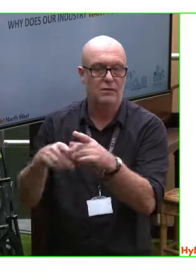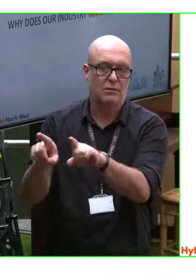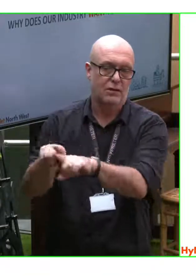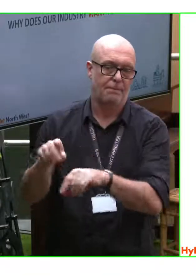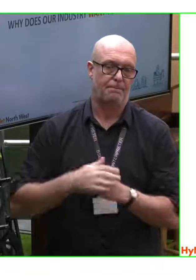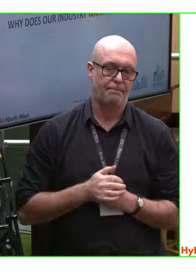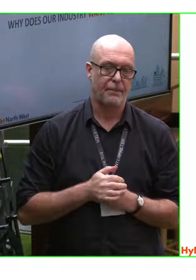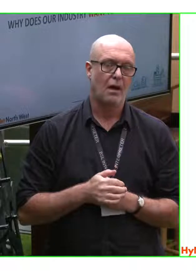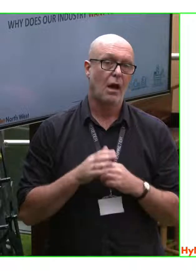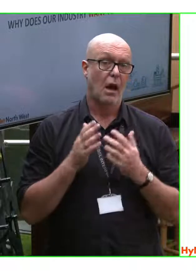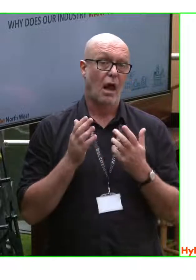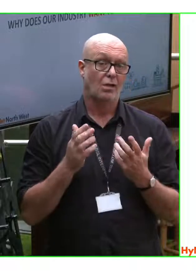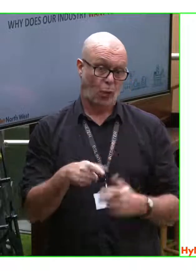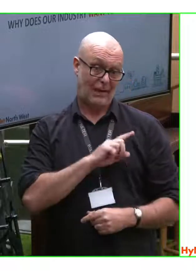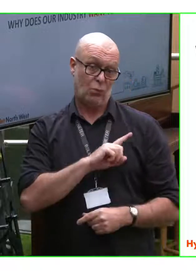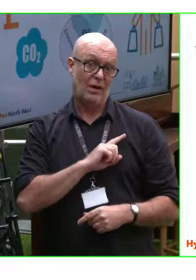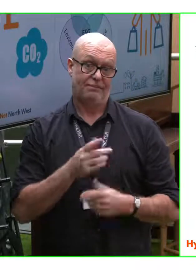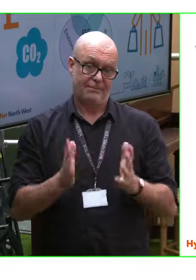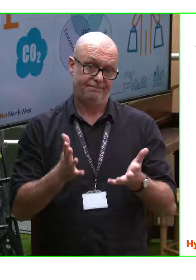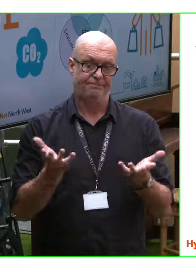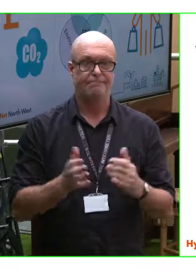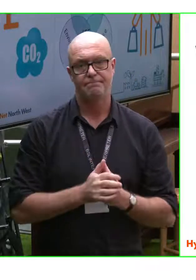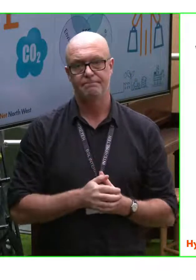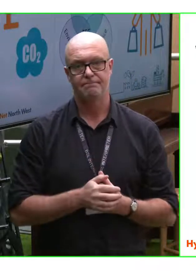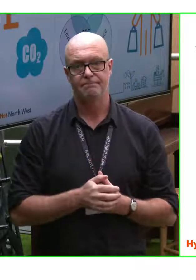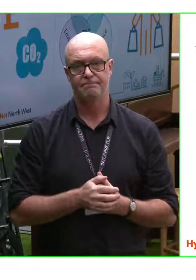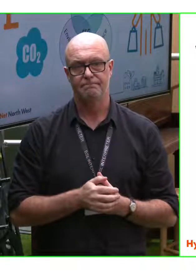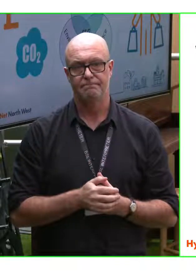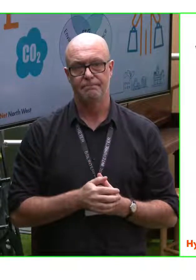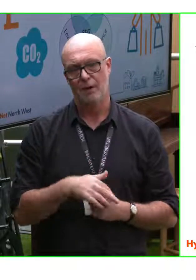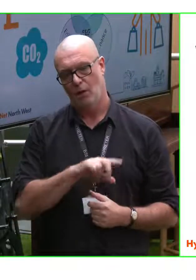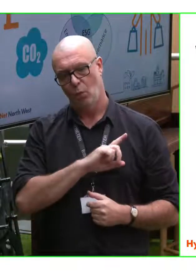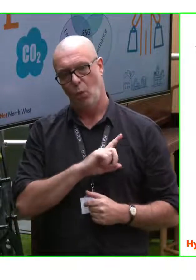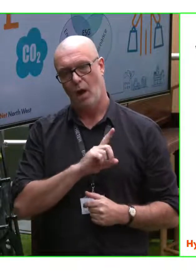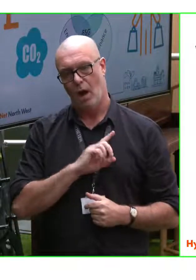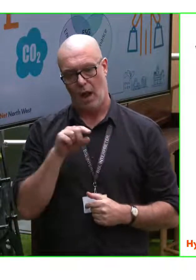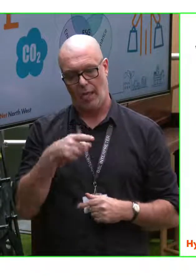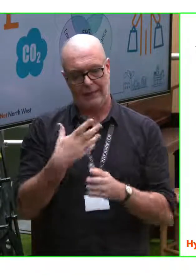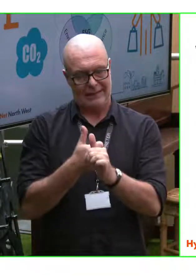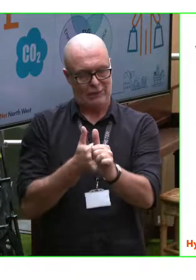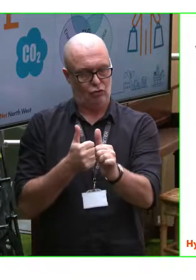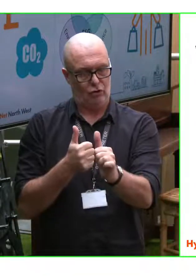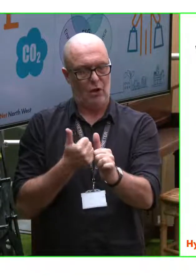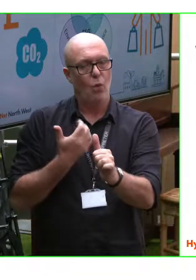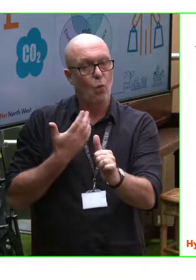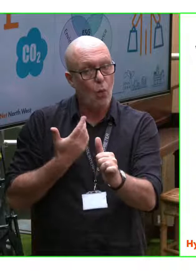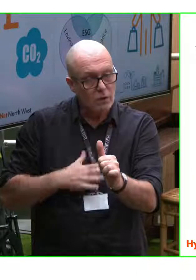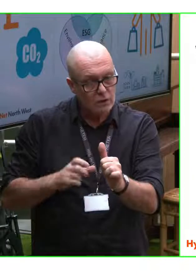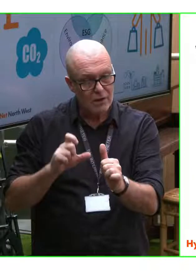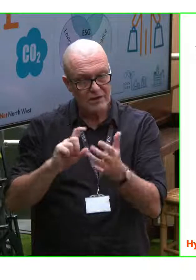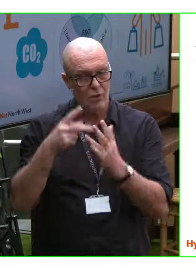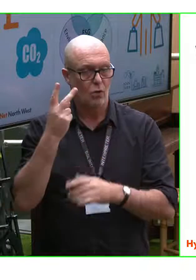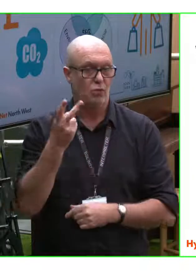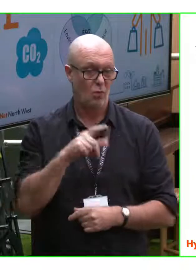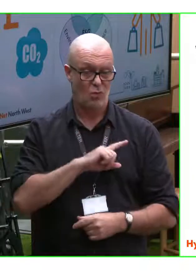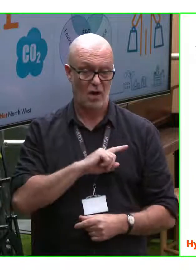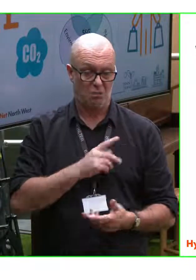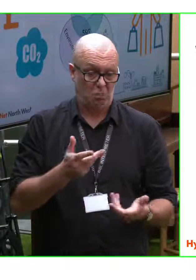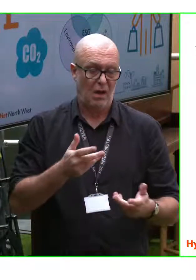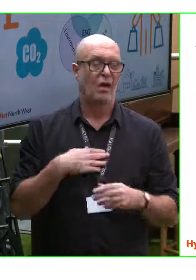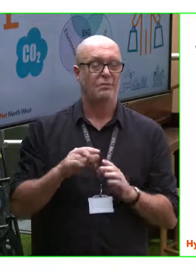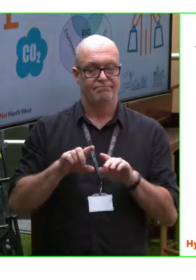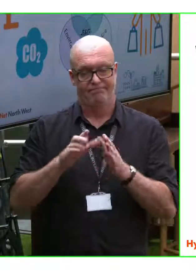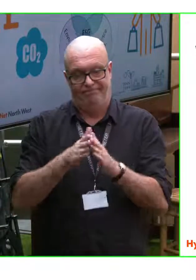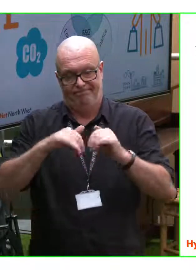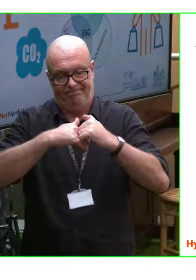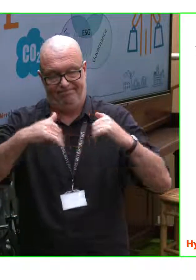is why we need to do it. Why does our industry want to decarbonise? Now that is a separate